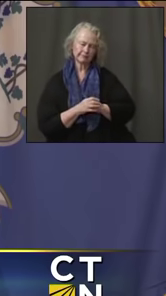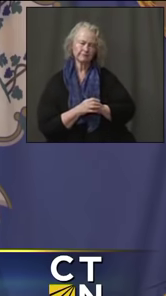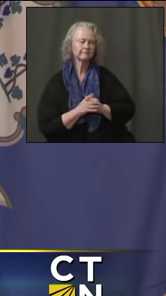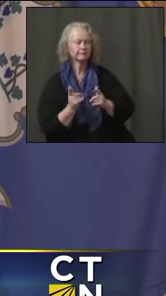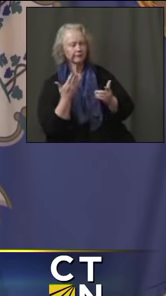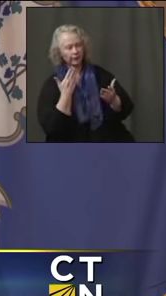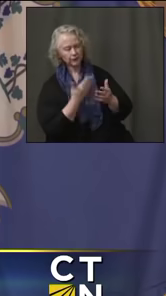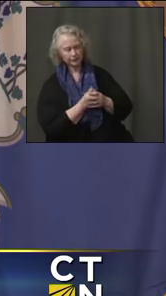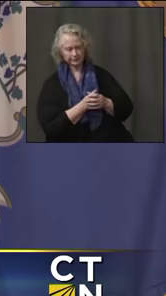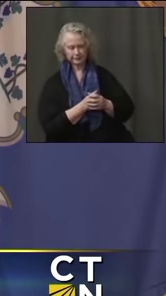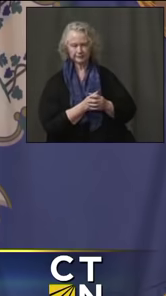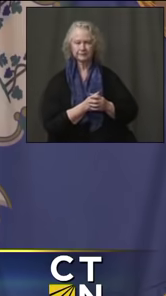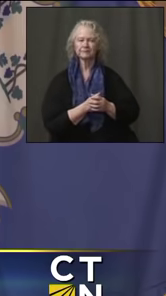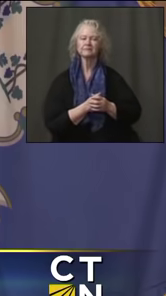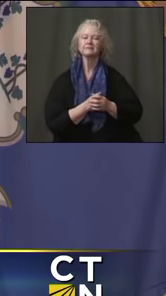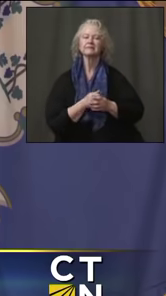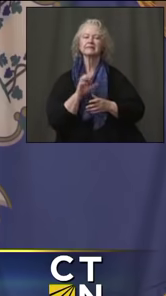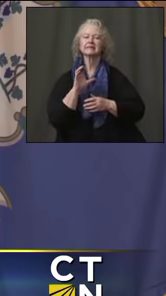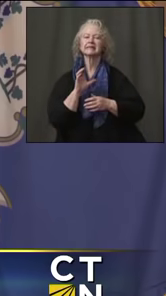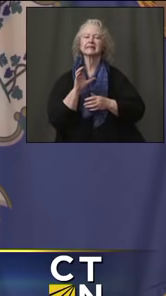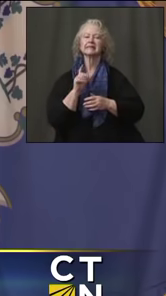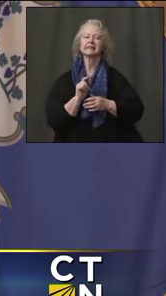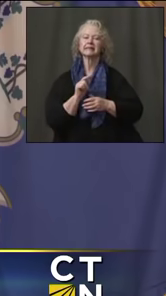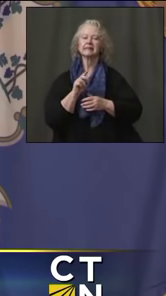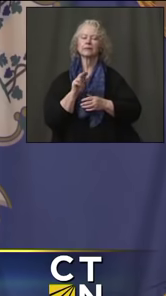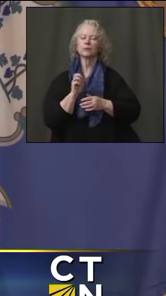Thank you. CT News Junkie.